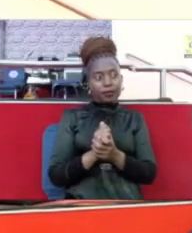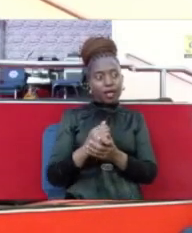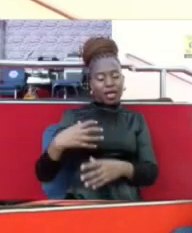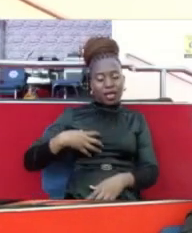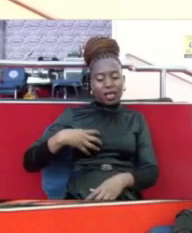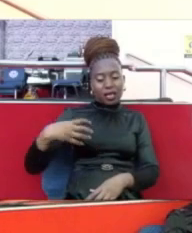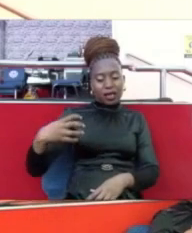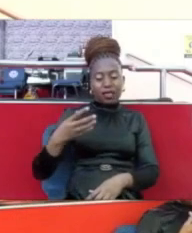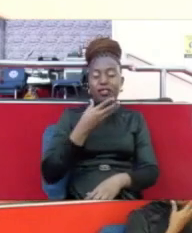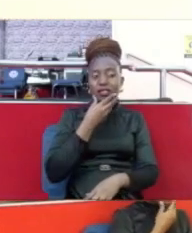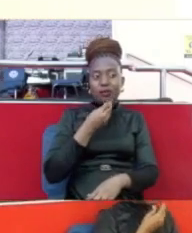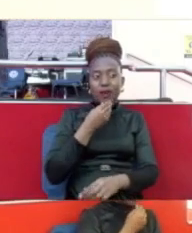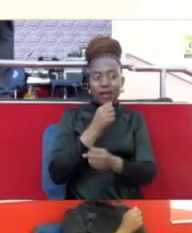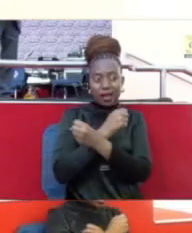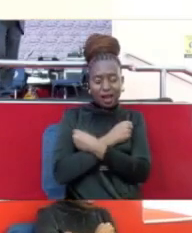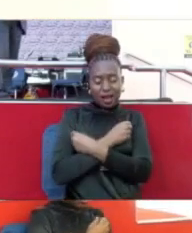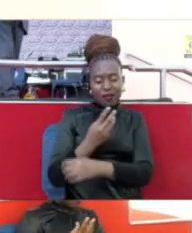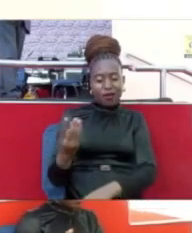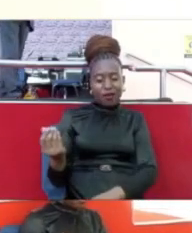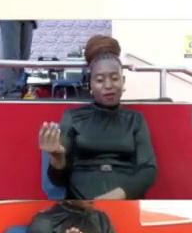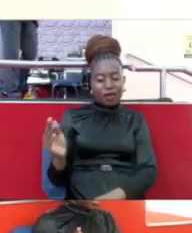so much